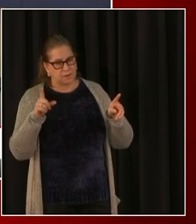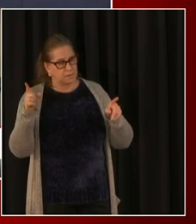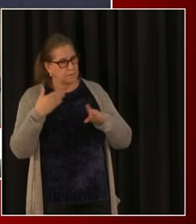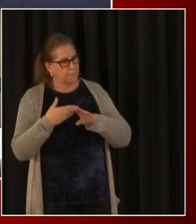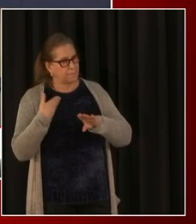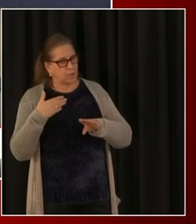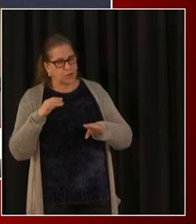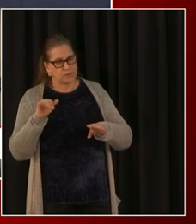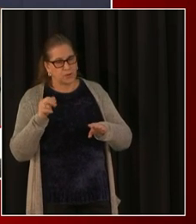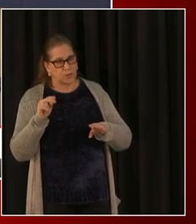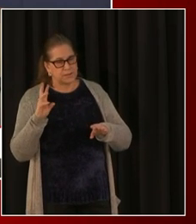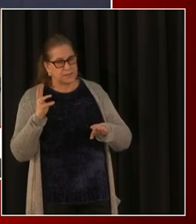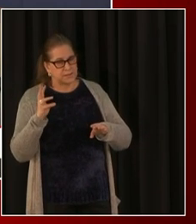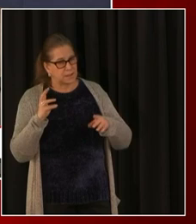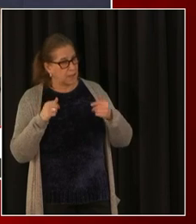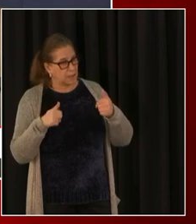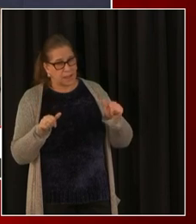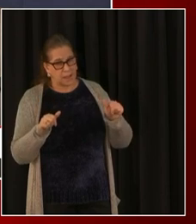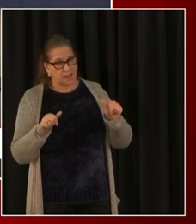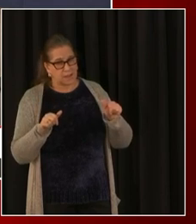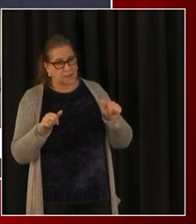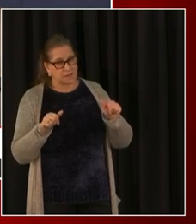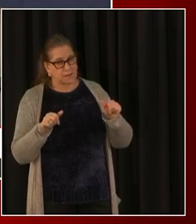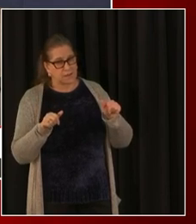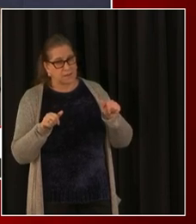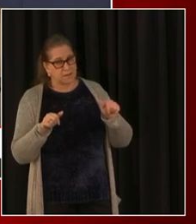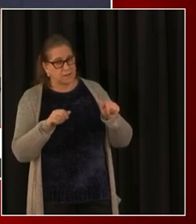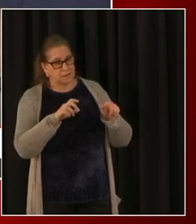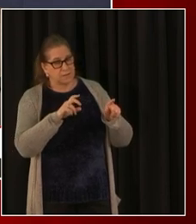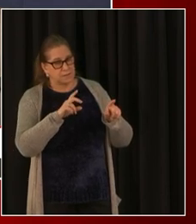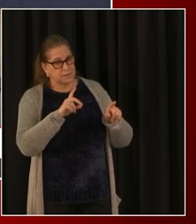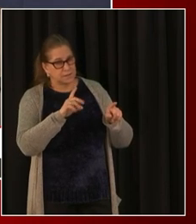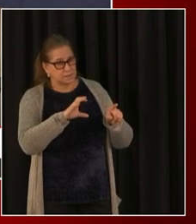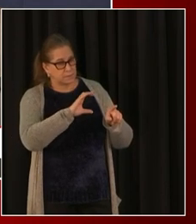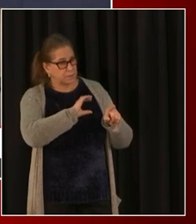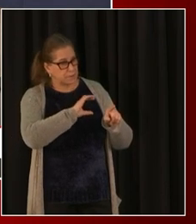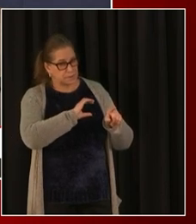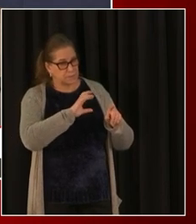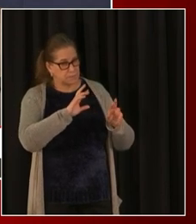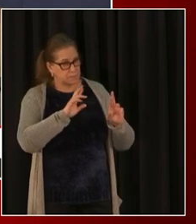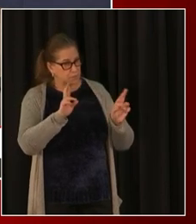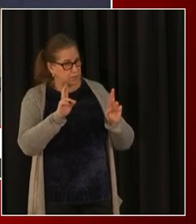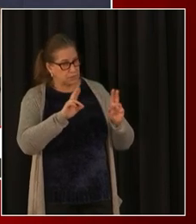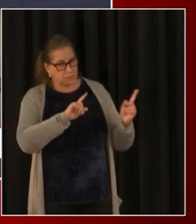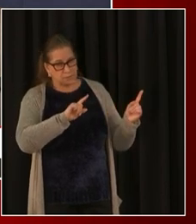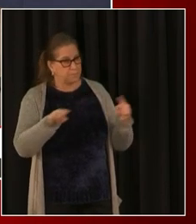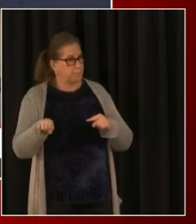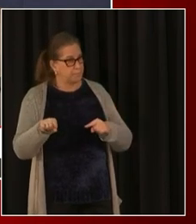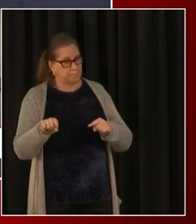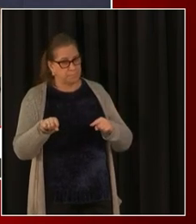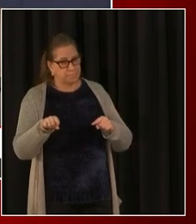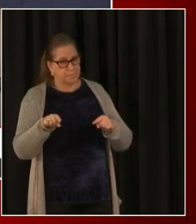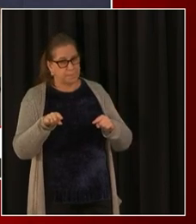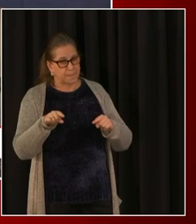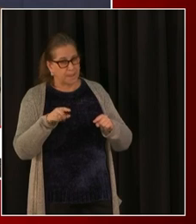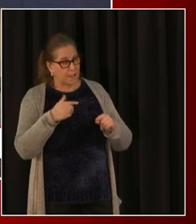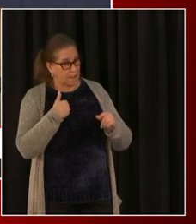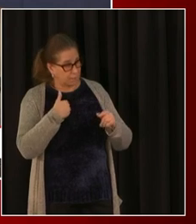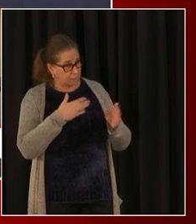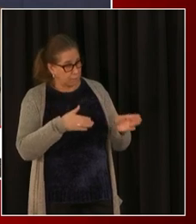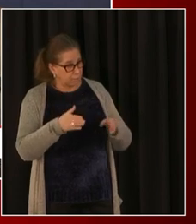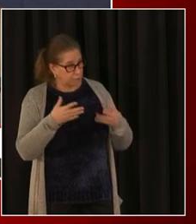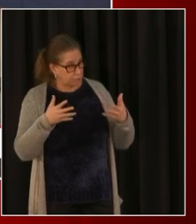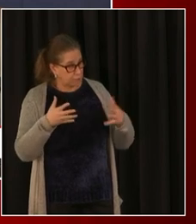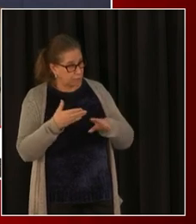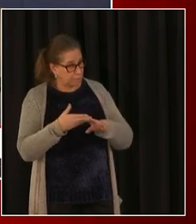at all talk about, obviously, DC Police were able to get there as soon as they could, what special preparations were made on DC Police side to be able to respond that